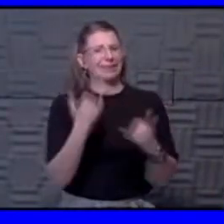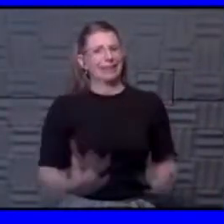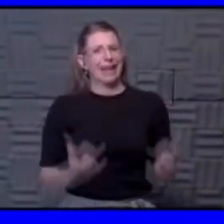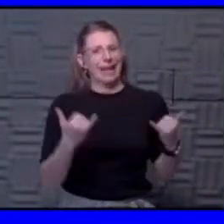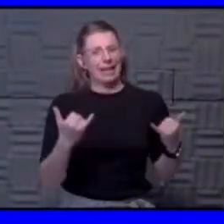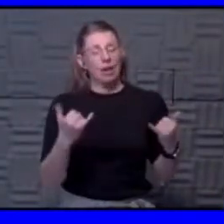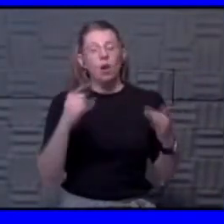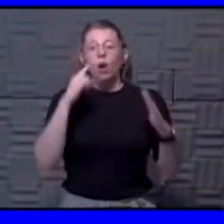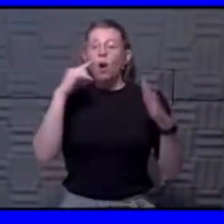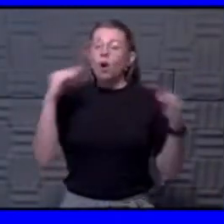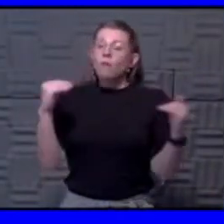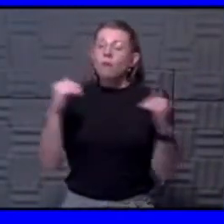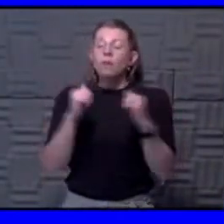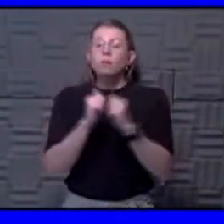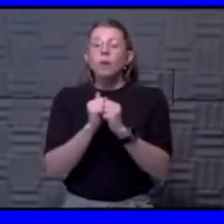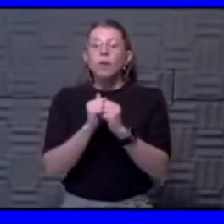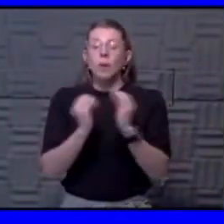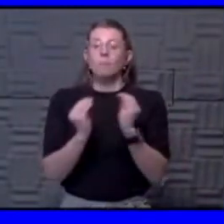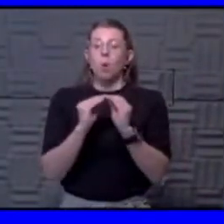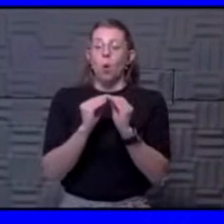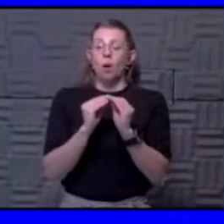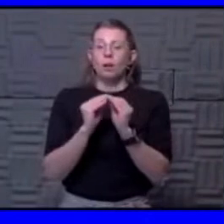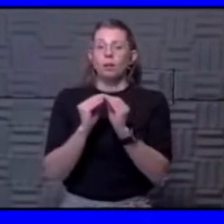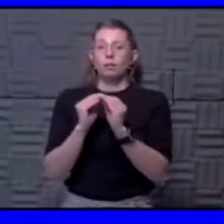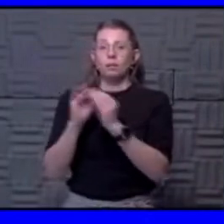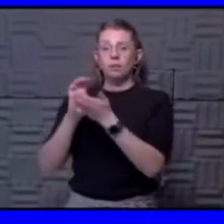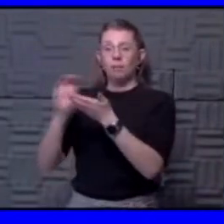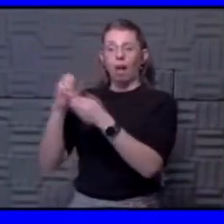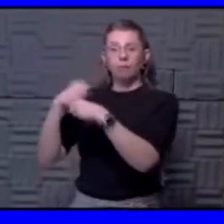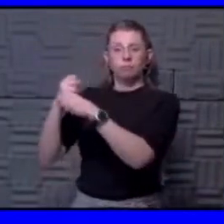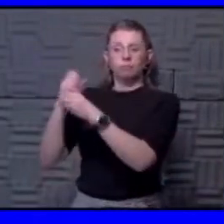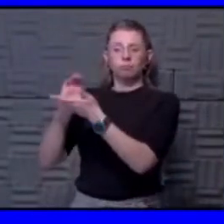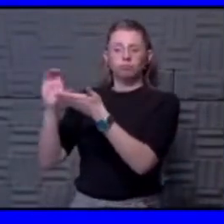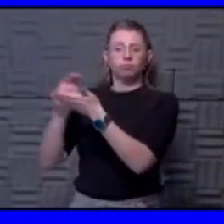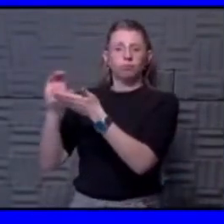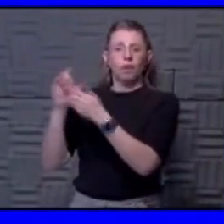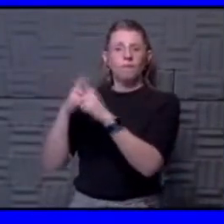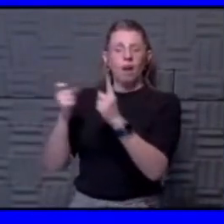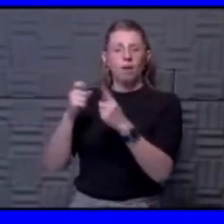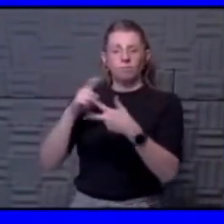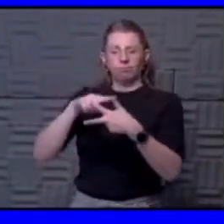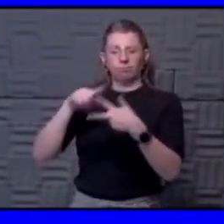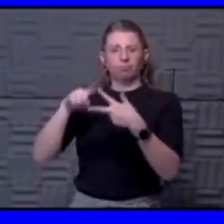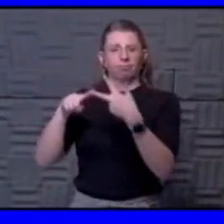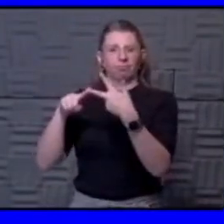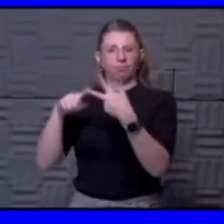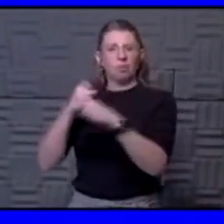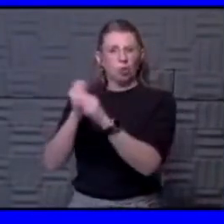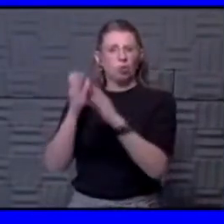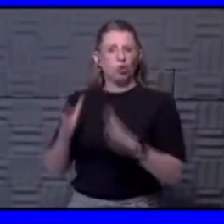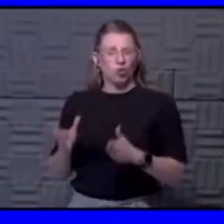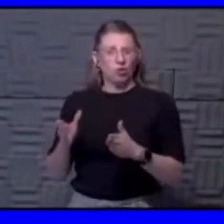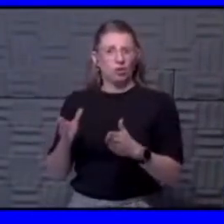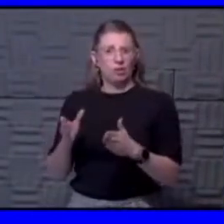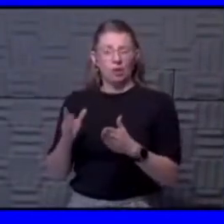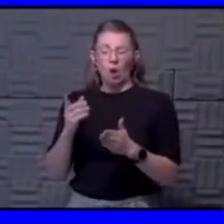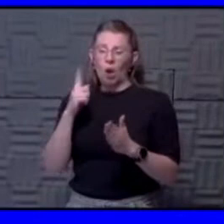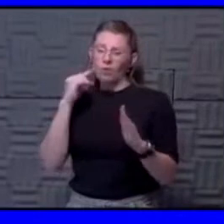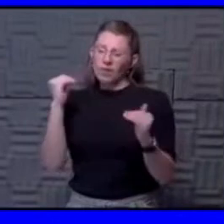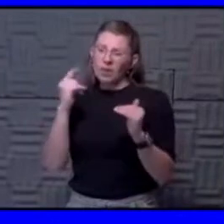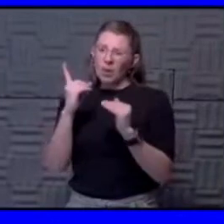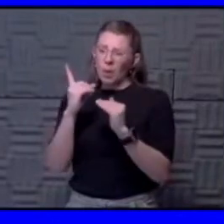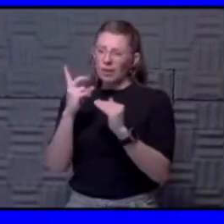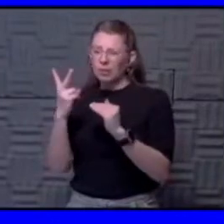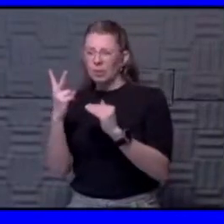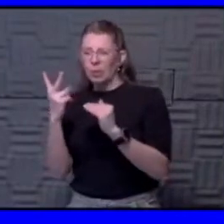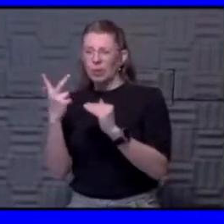And hopefully with more supply coming from Pfizer and Moderna, more supply from Johnson & Johnson, hopefully if one or two other vaccines get emergency